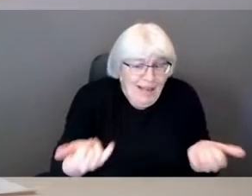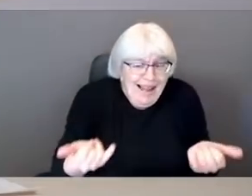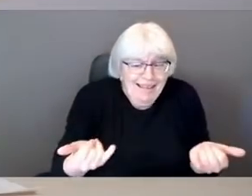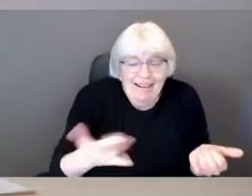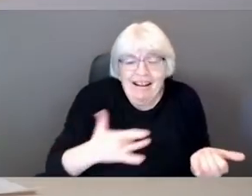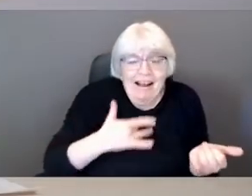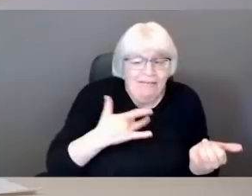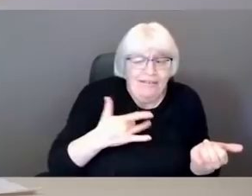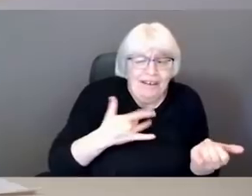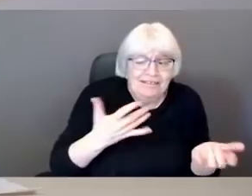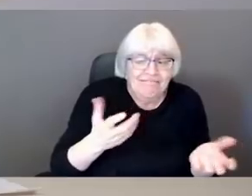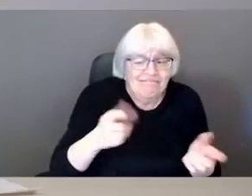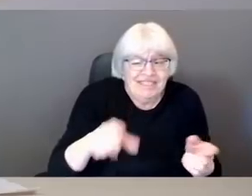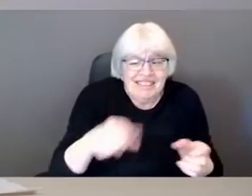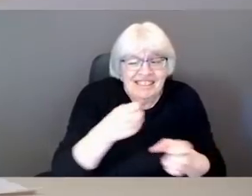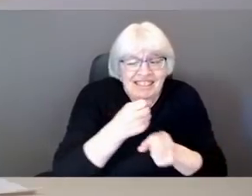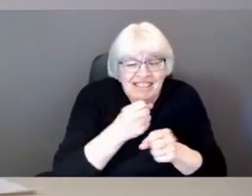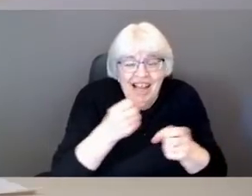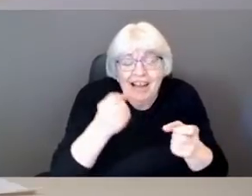lots of